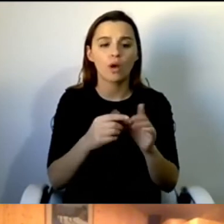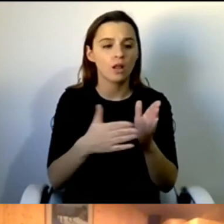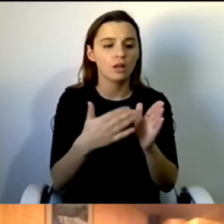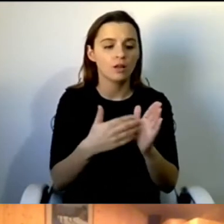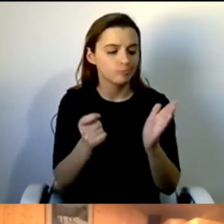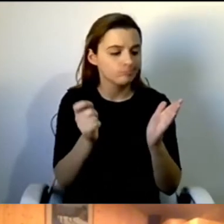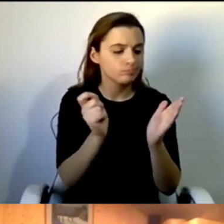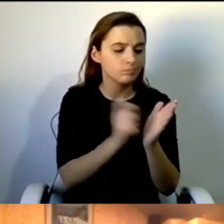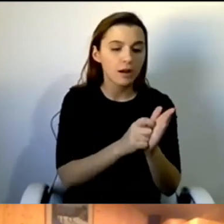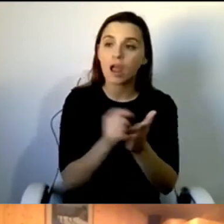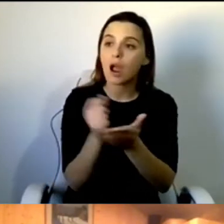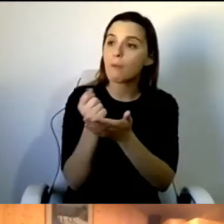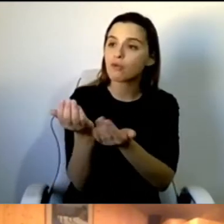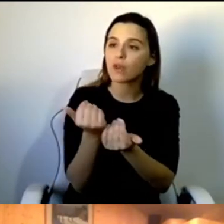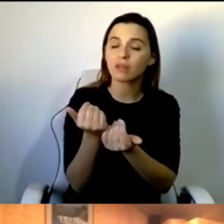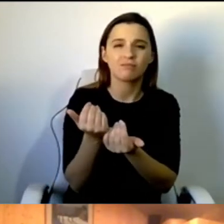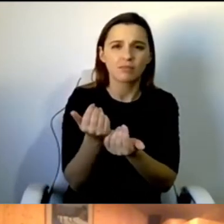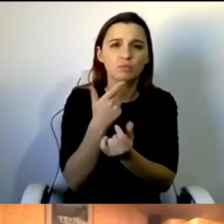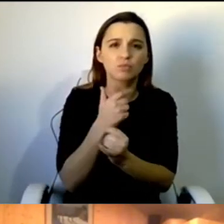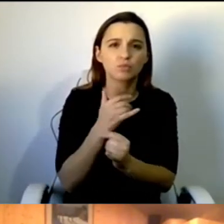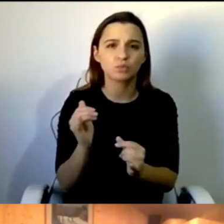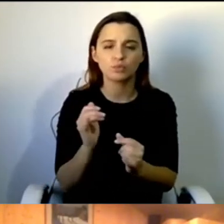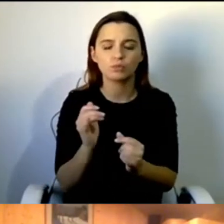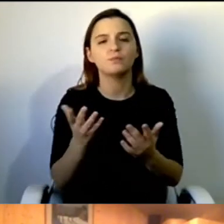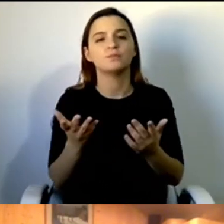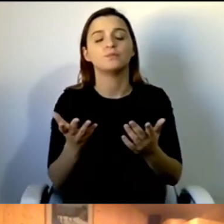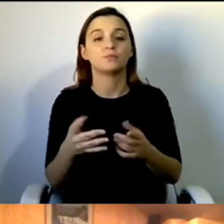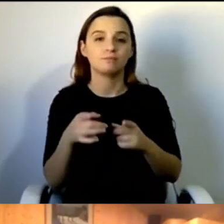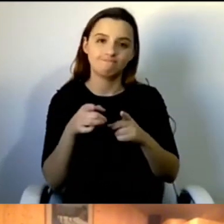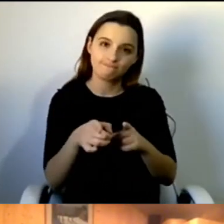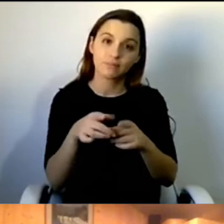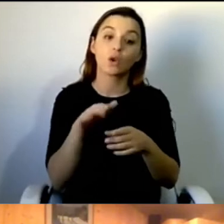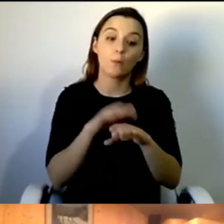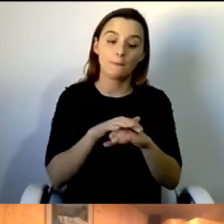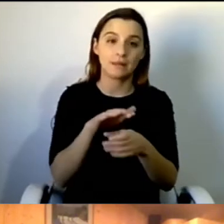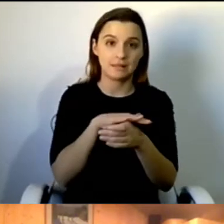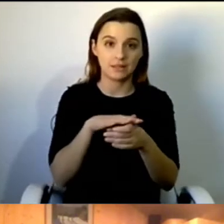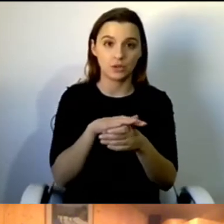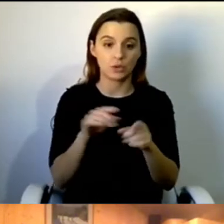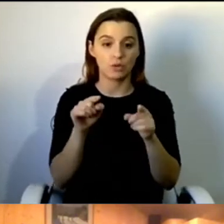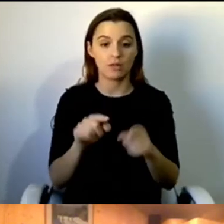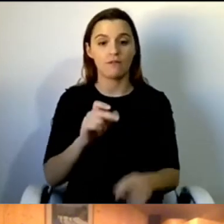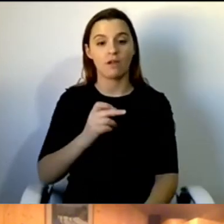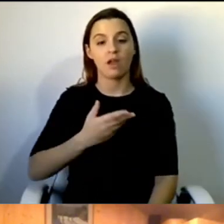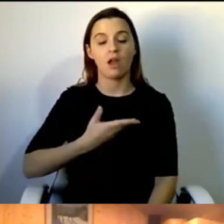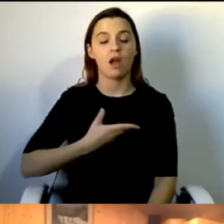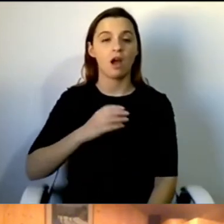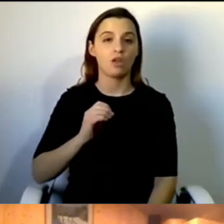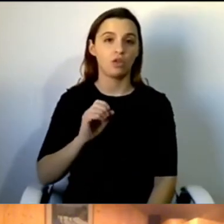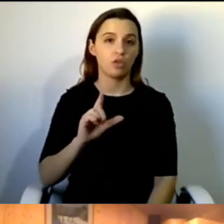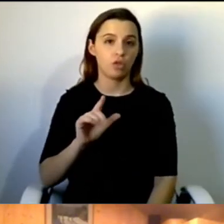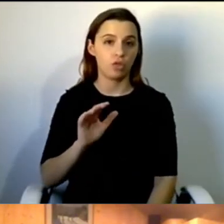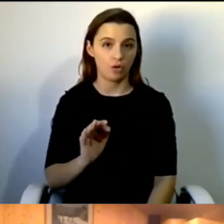this is the situation Adolf and landed in. And the established